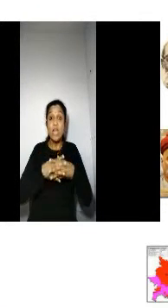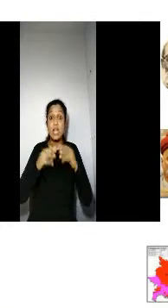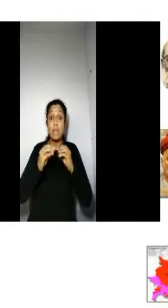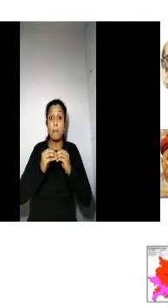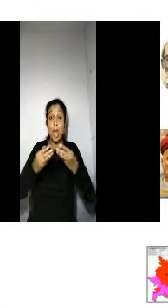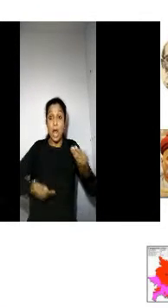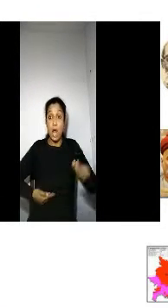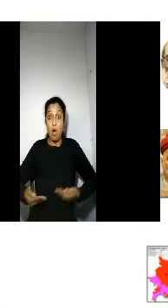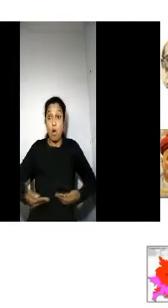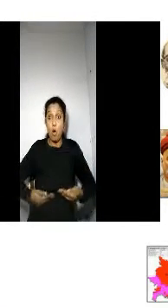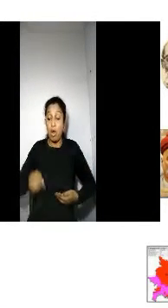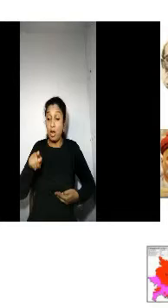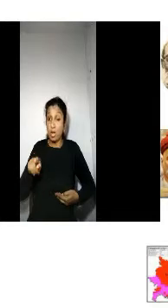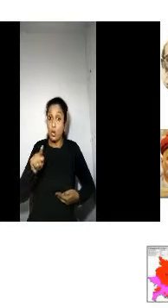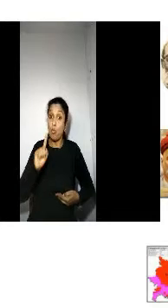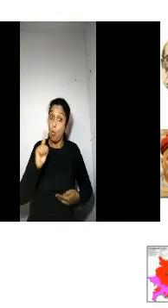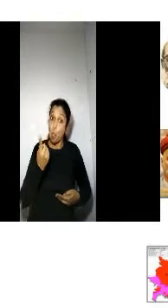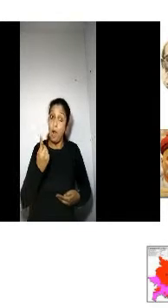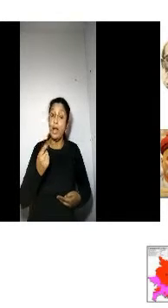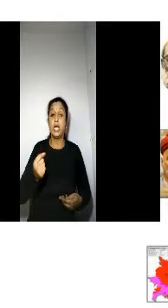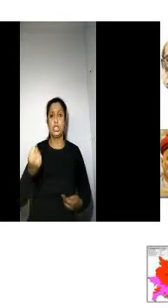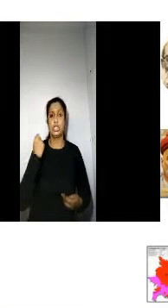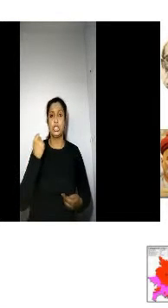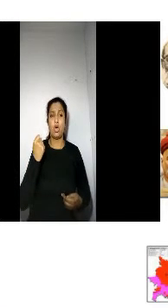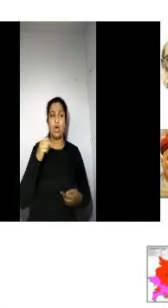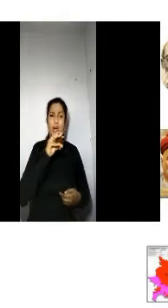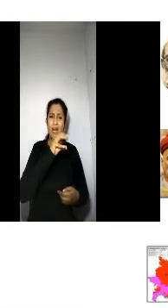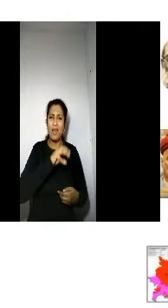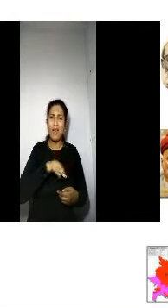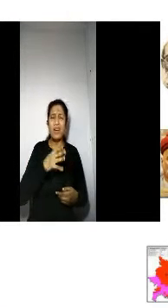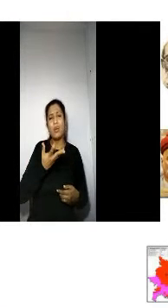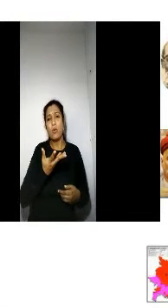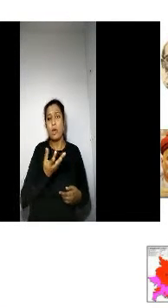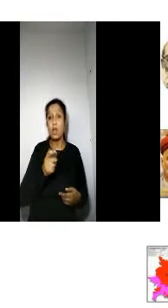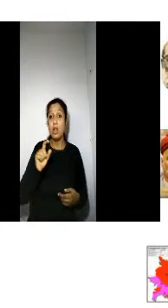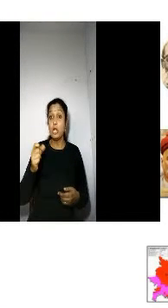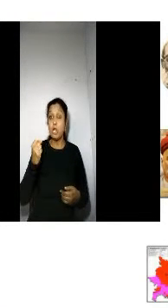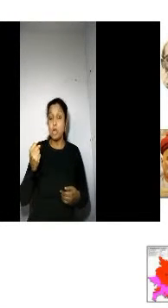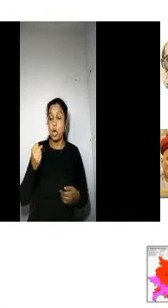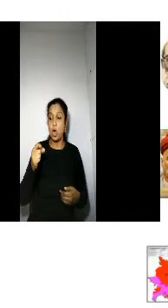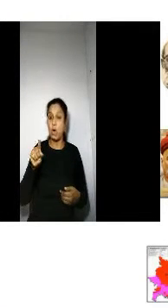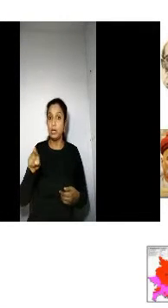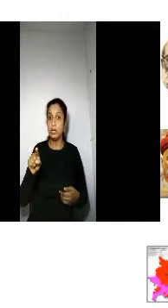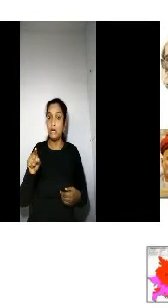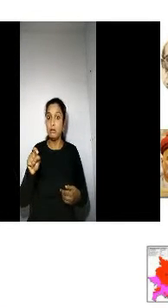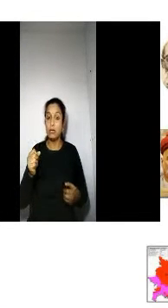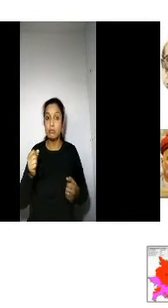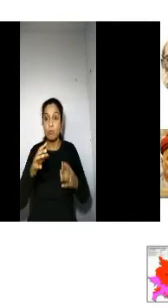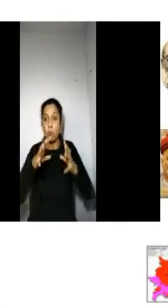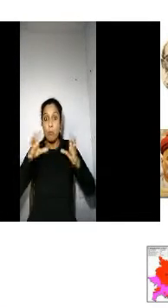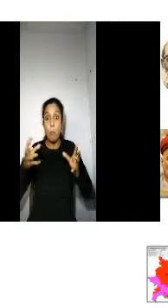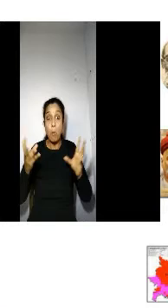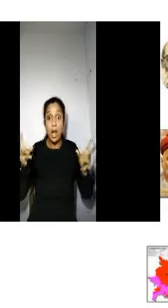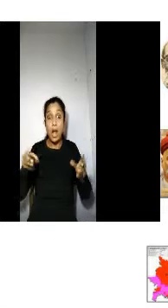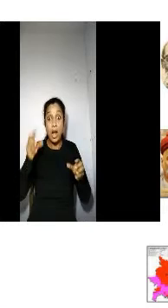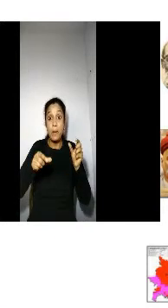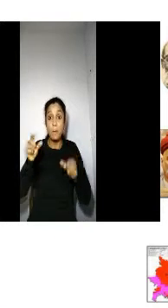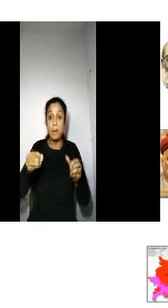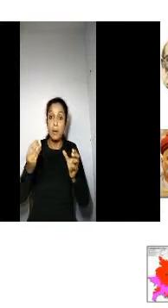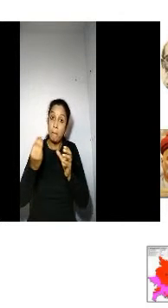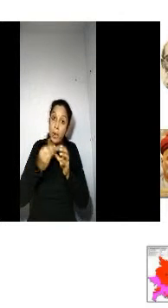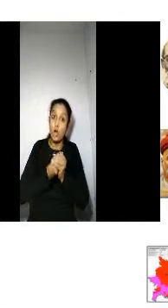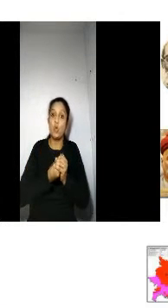sentiment was strongest in West